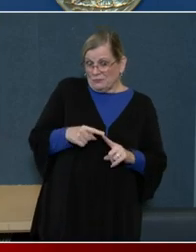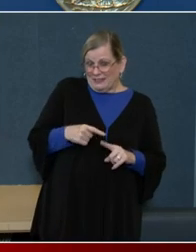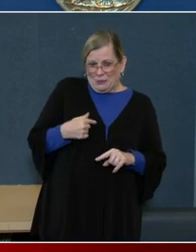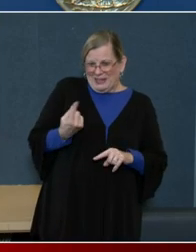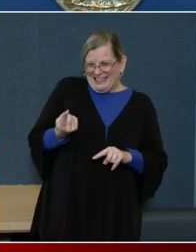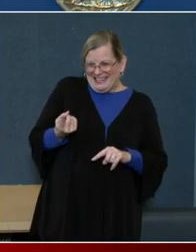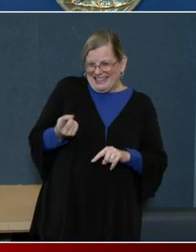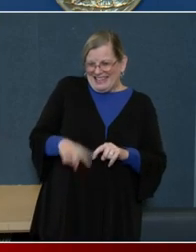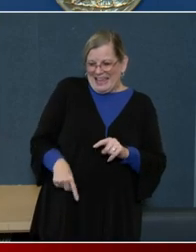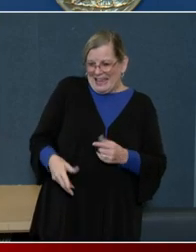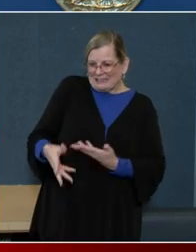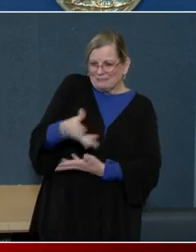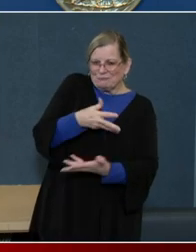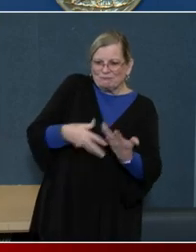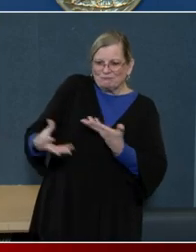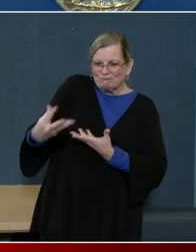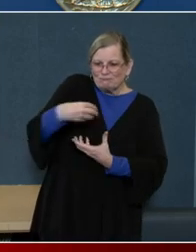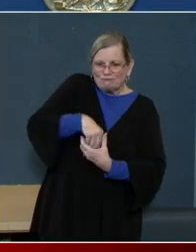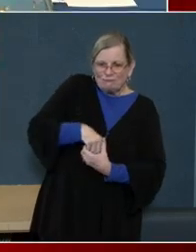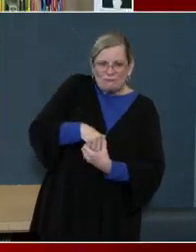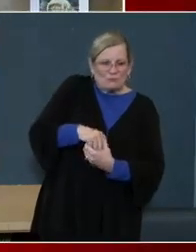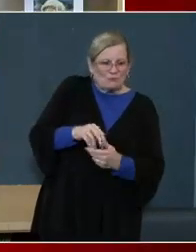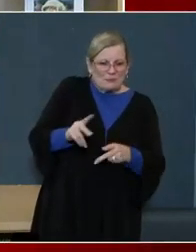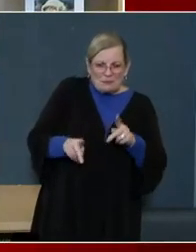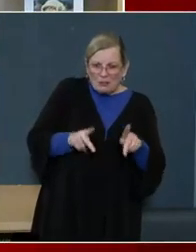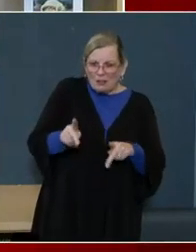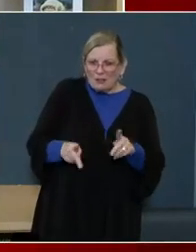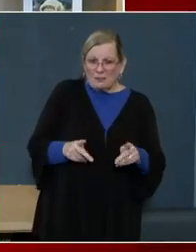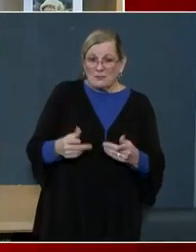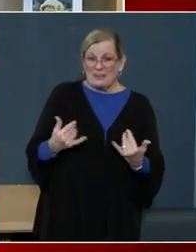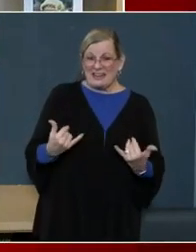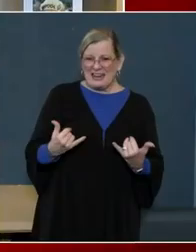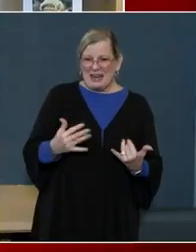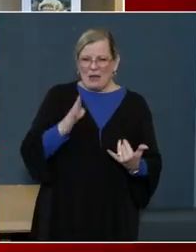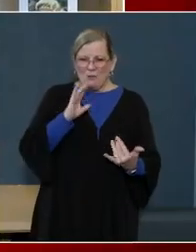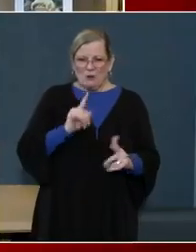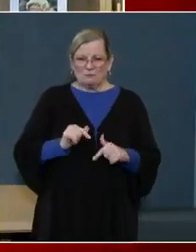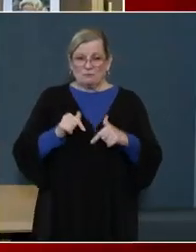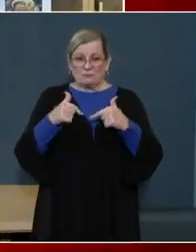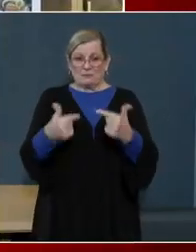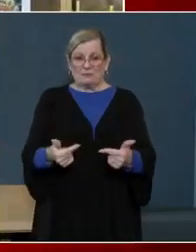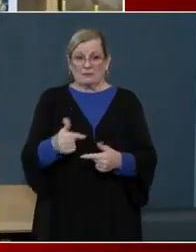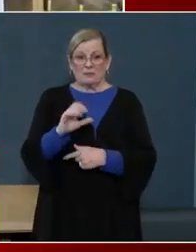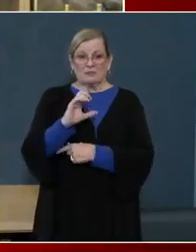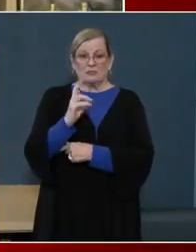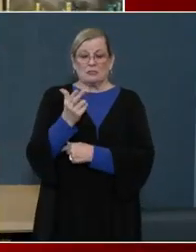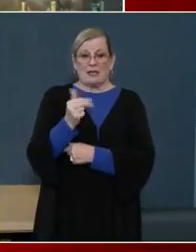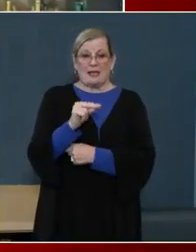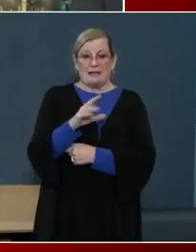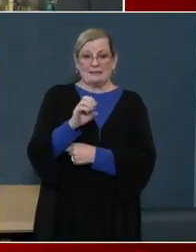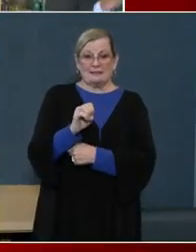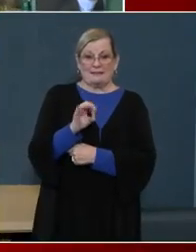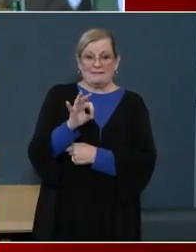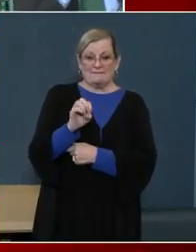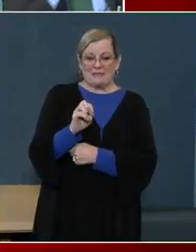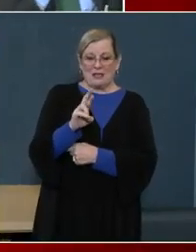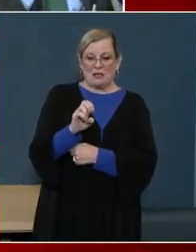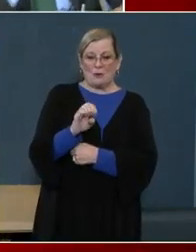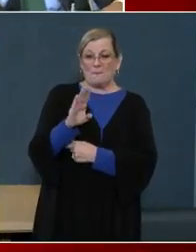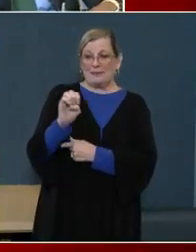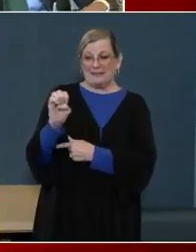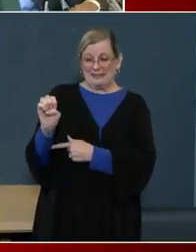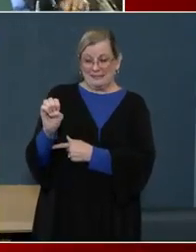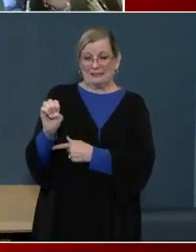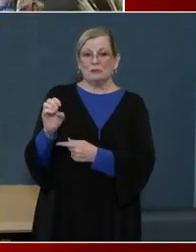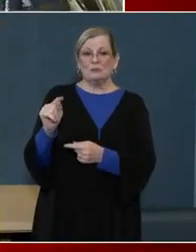way. So I want to turn to Chancellor Farabee to talk about what DCPS has been doing